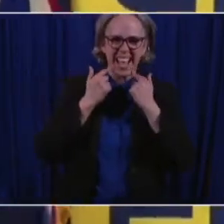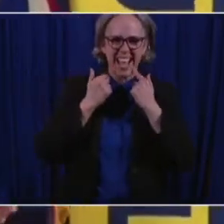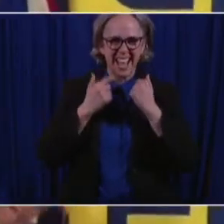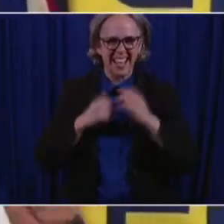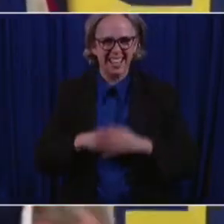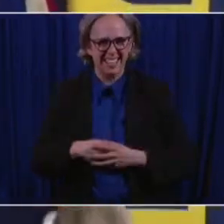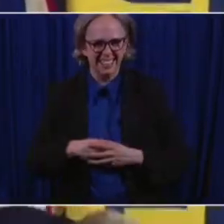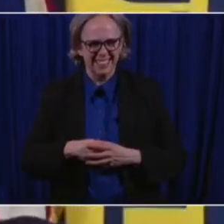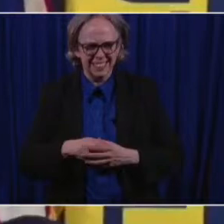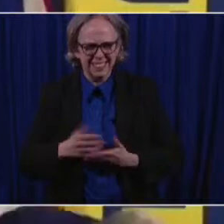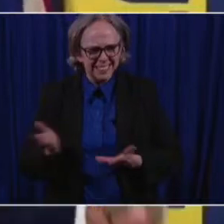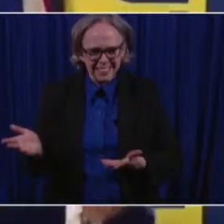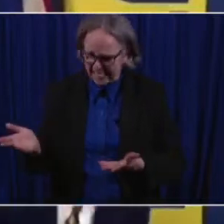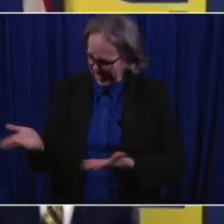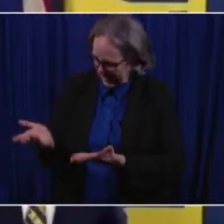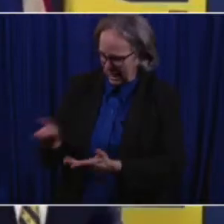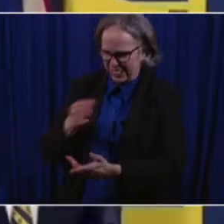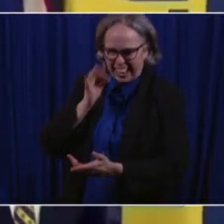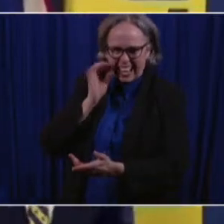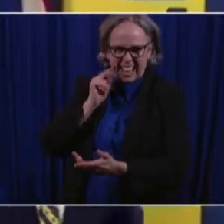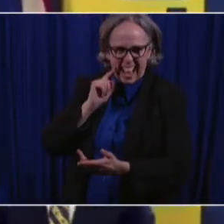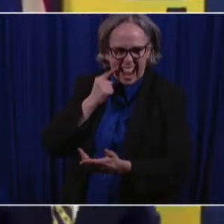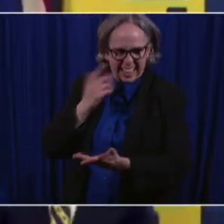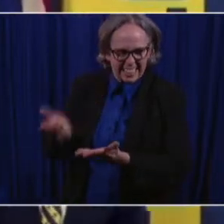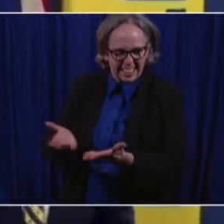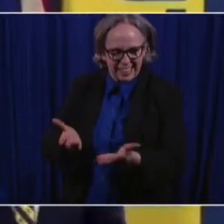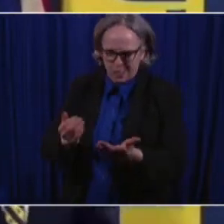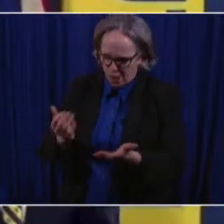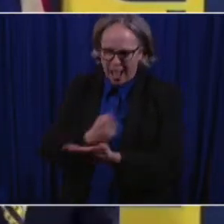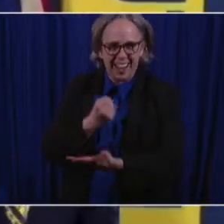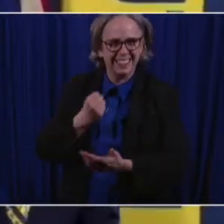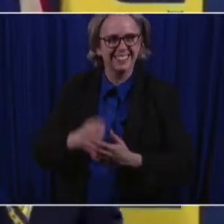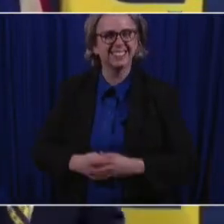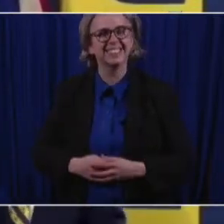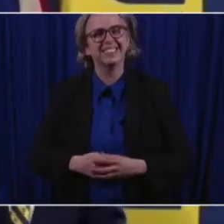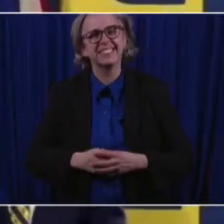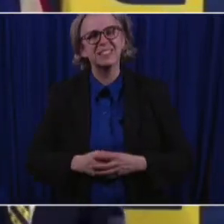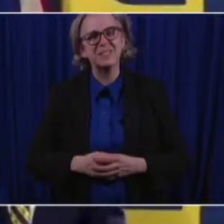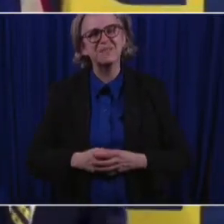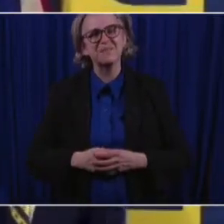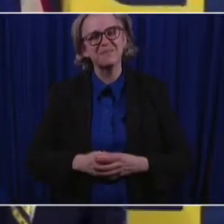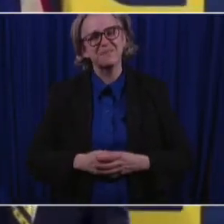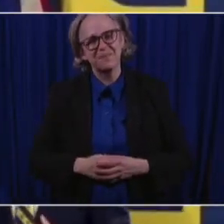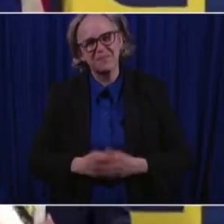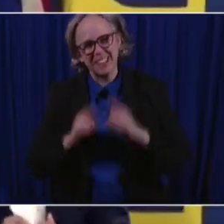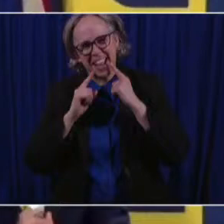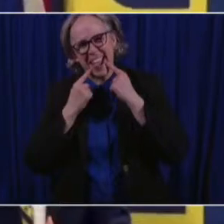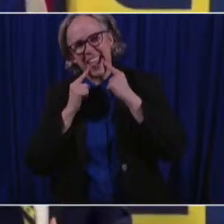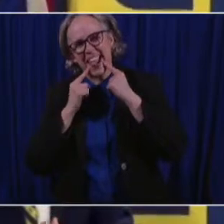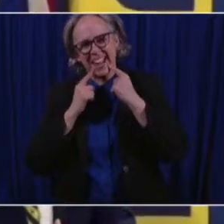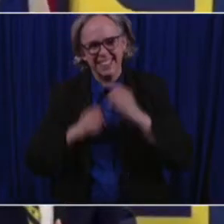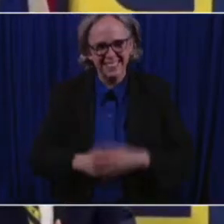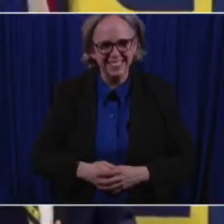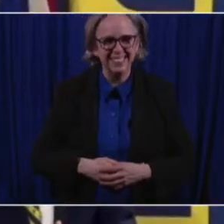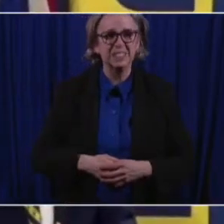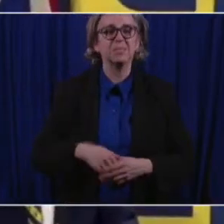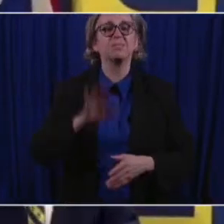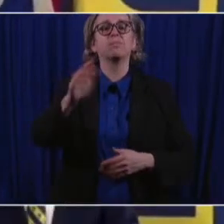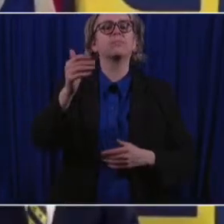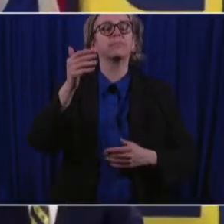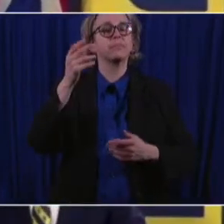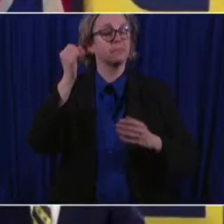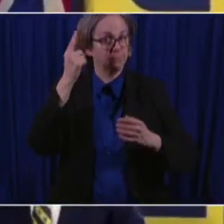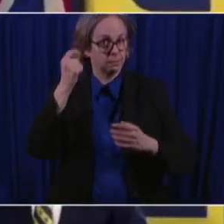right, no. All right, well, next week we are making